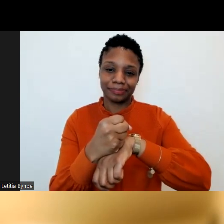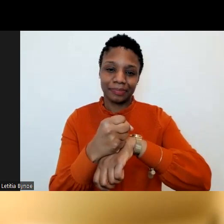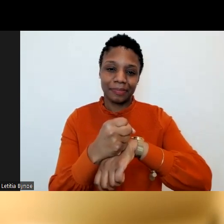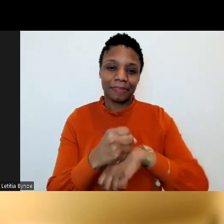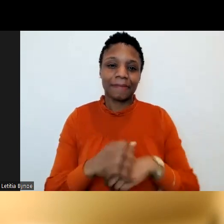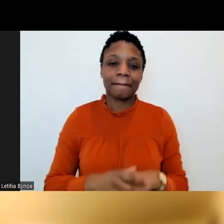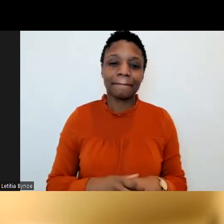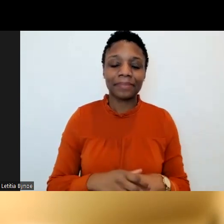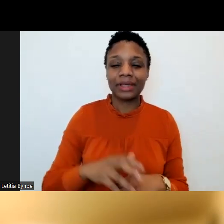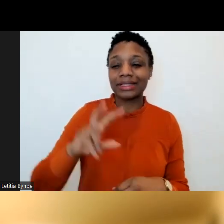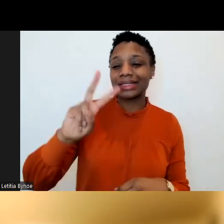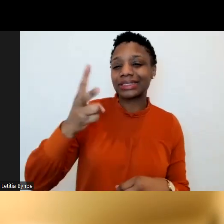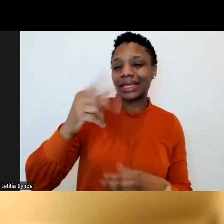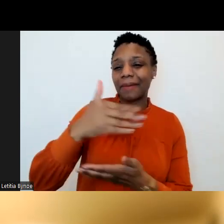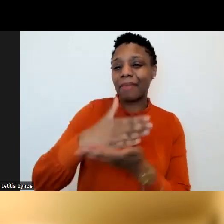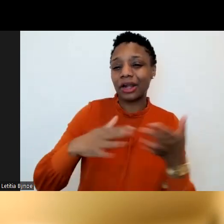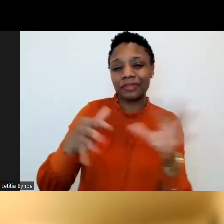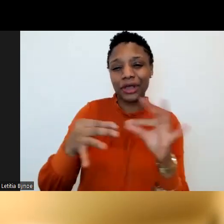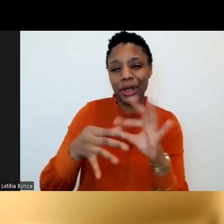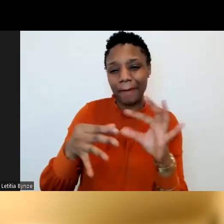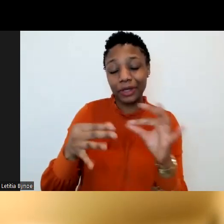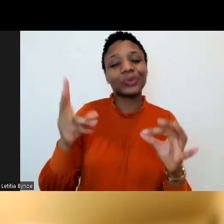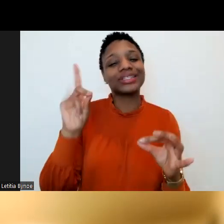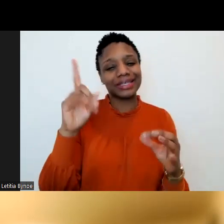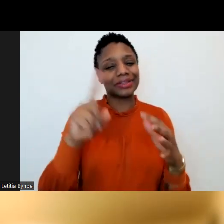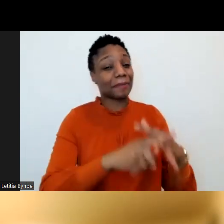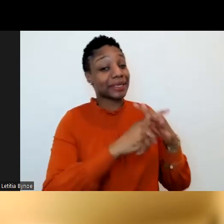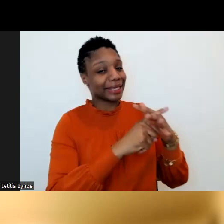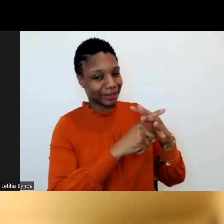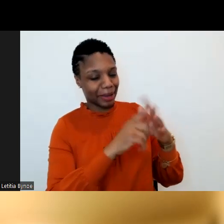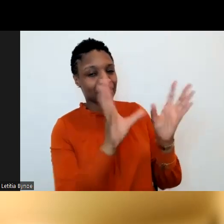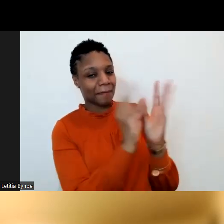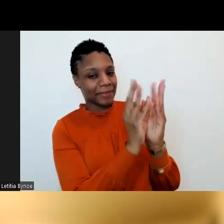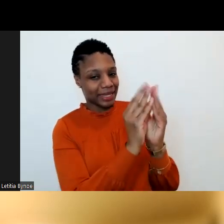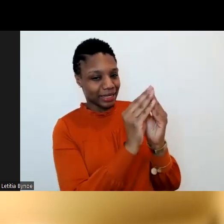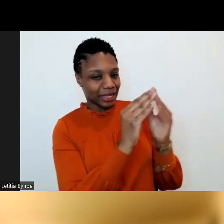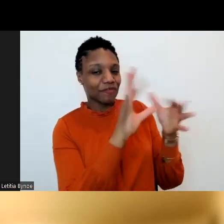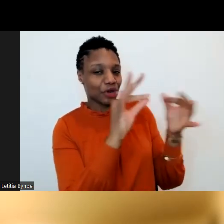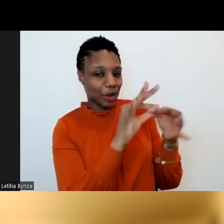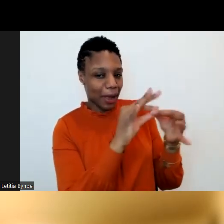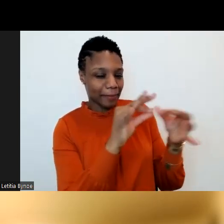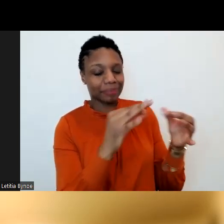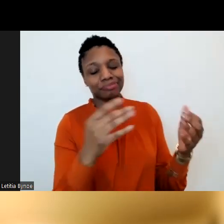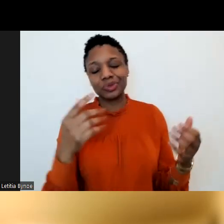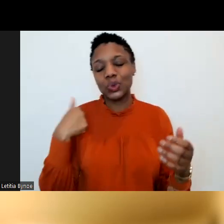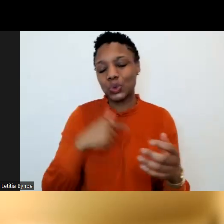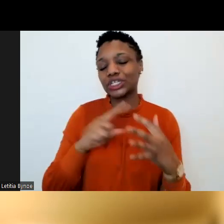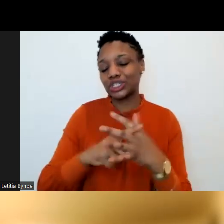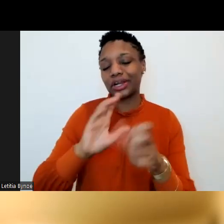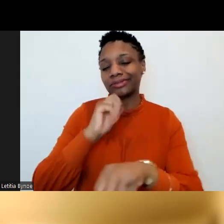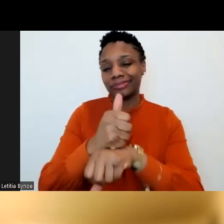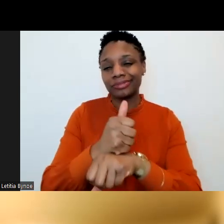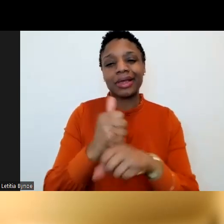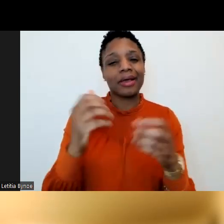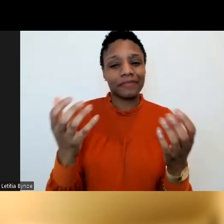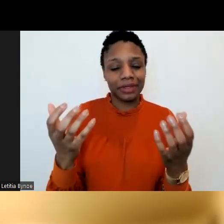piece of the comment period, but we did have one at the beginning. That was one of the things that we've started doing more of, is